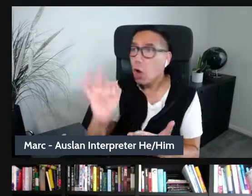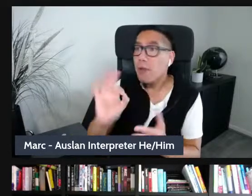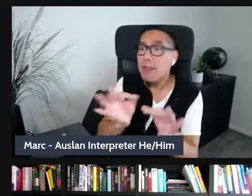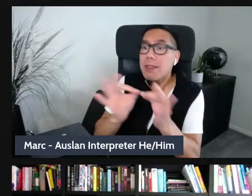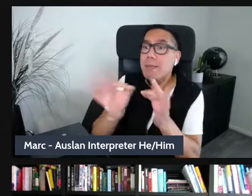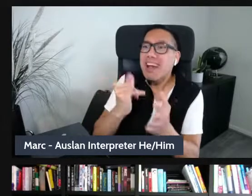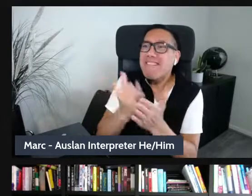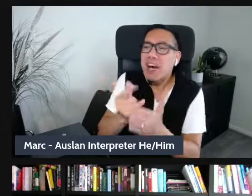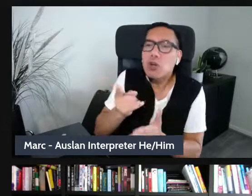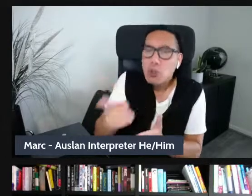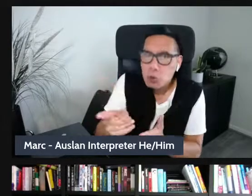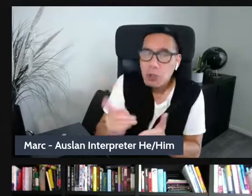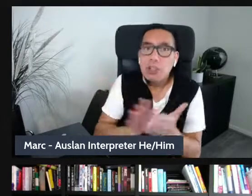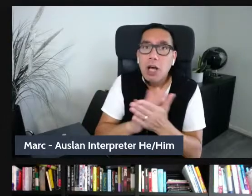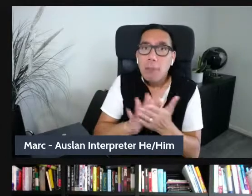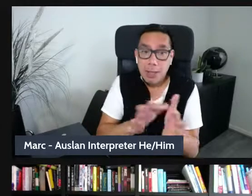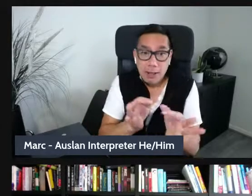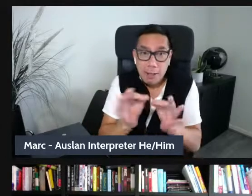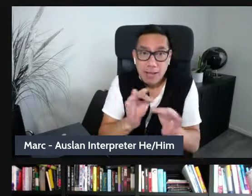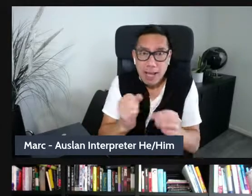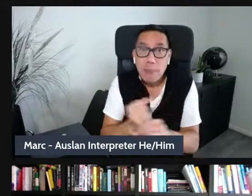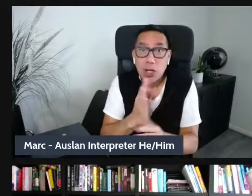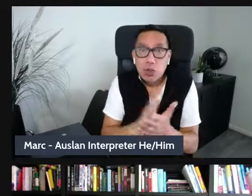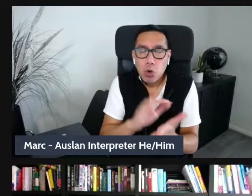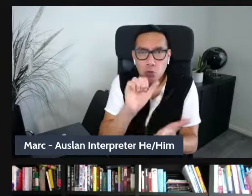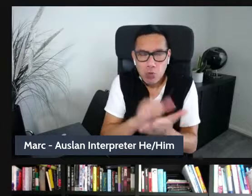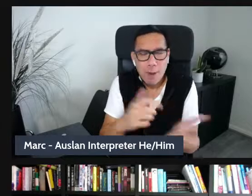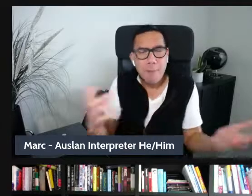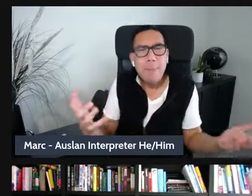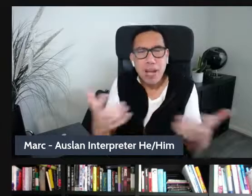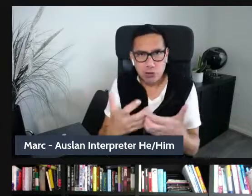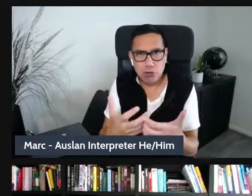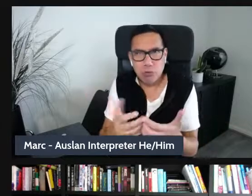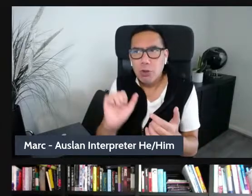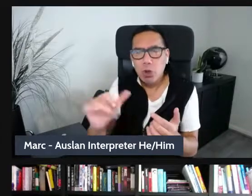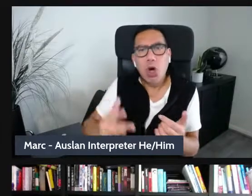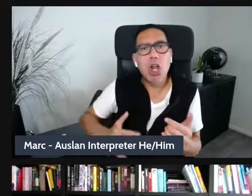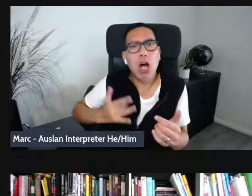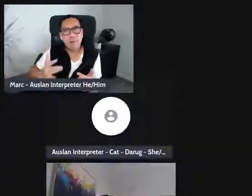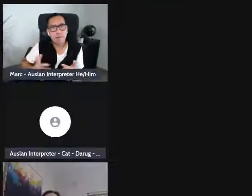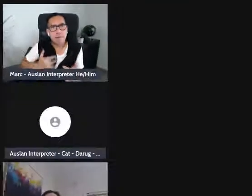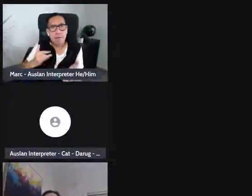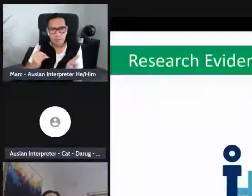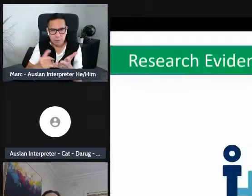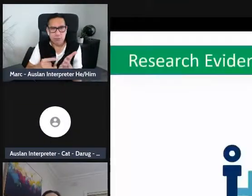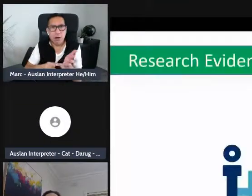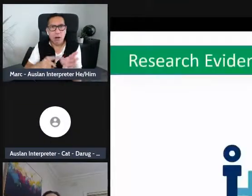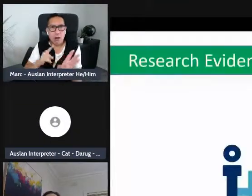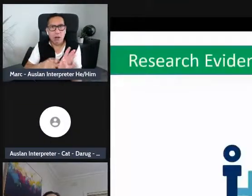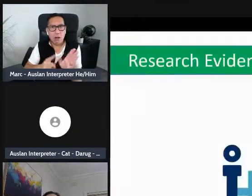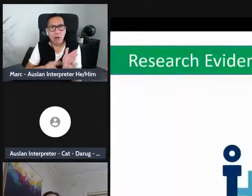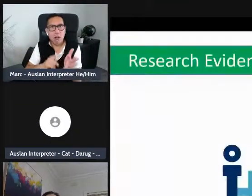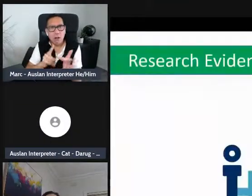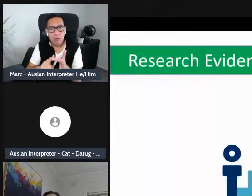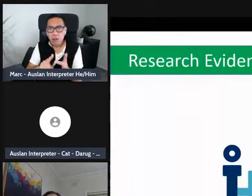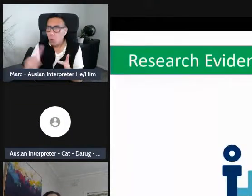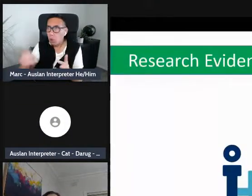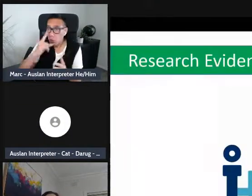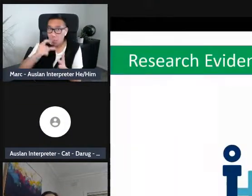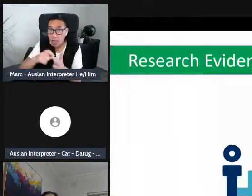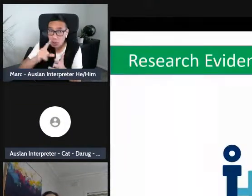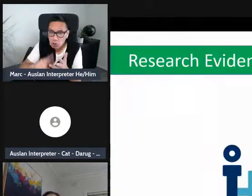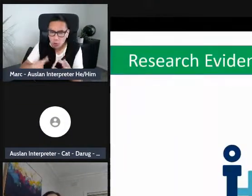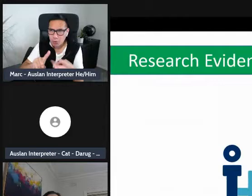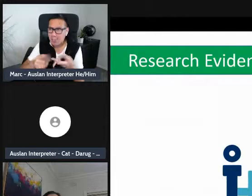about tailoring that plan to make sure that it fits in with your lifestyle, your abilities, your cooking